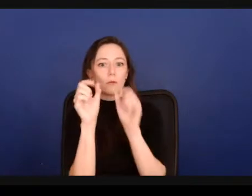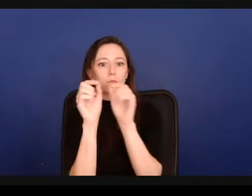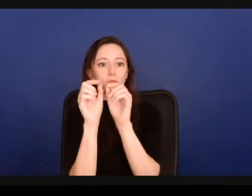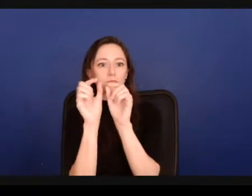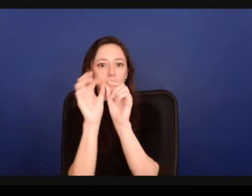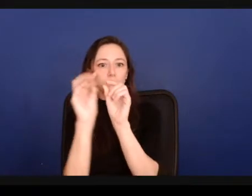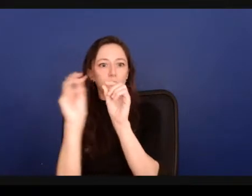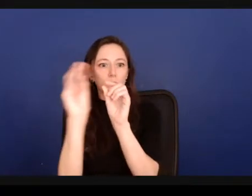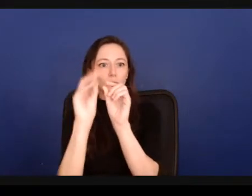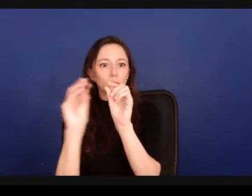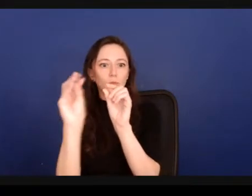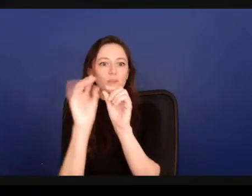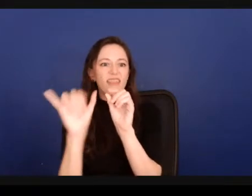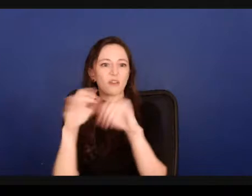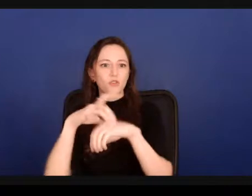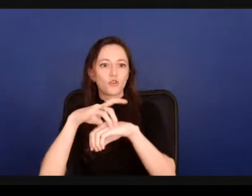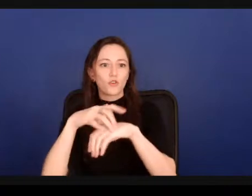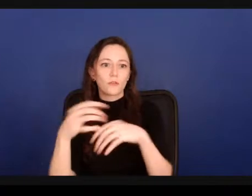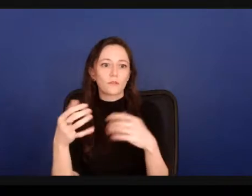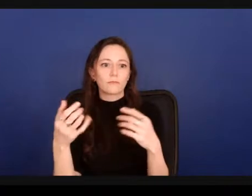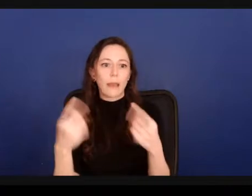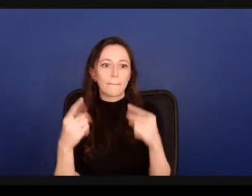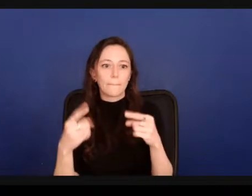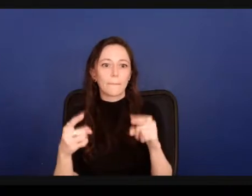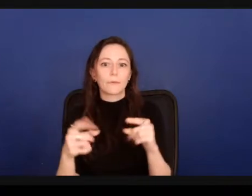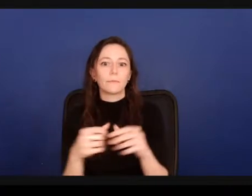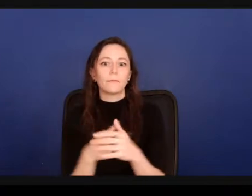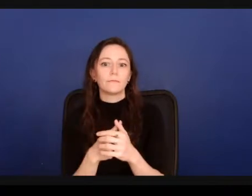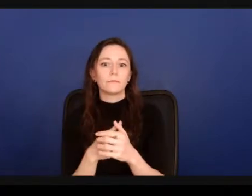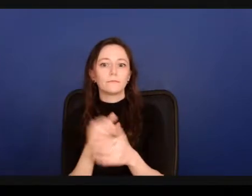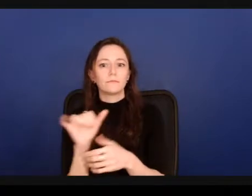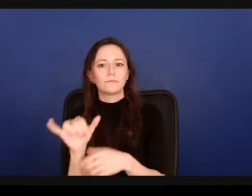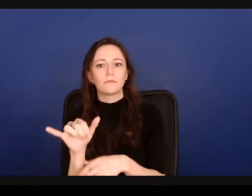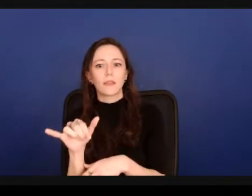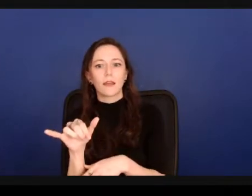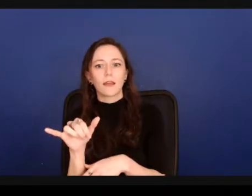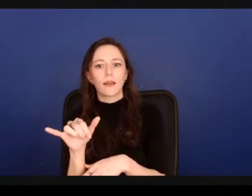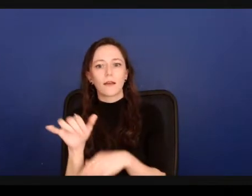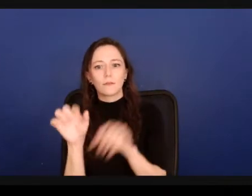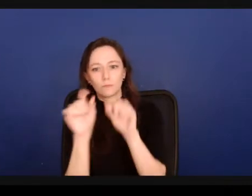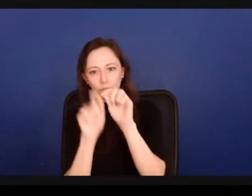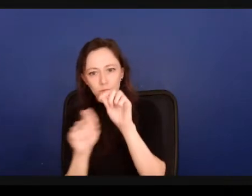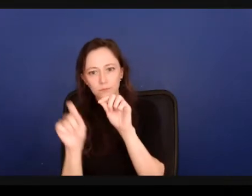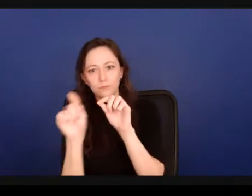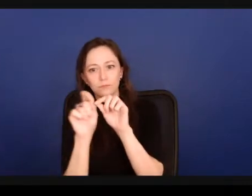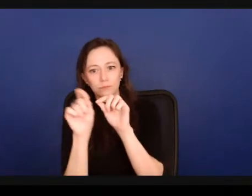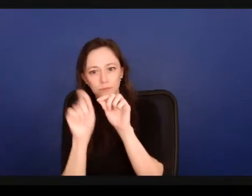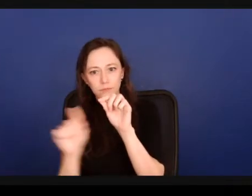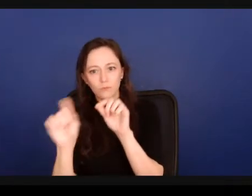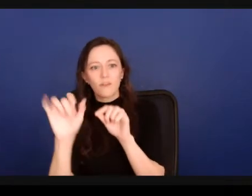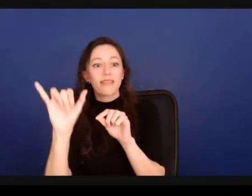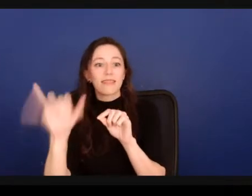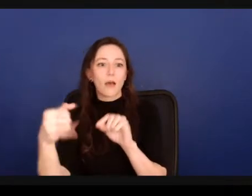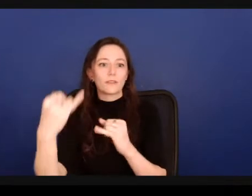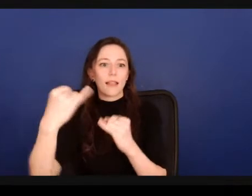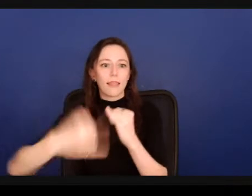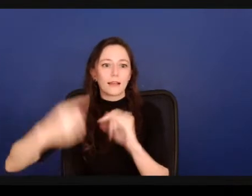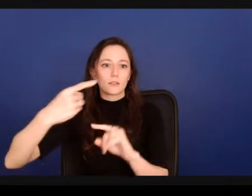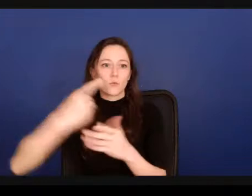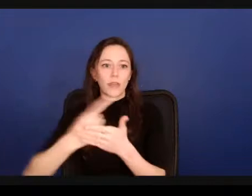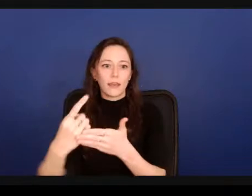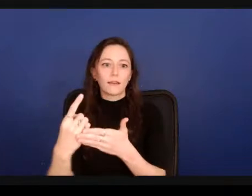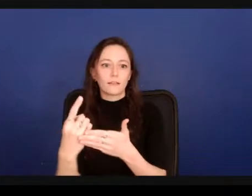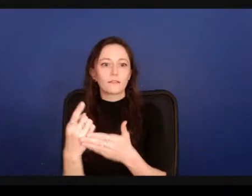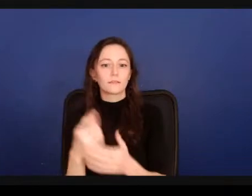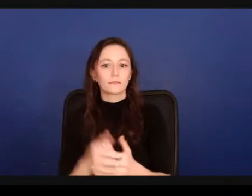well. And this is that little patch I highlighted for the last week right in here. So that's how it all